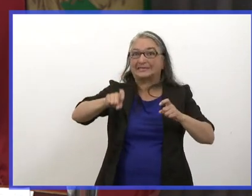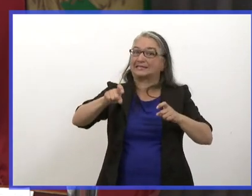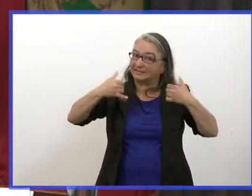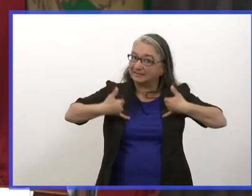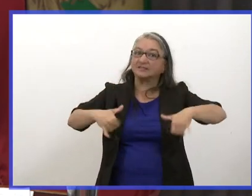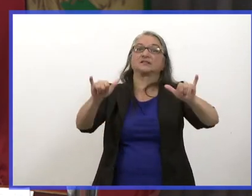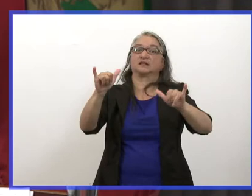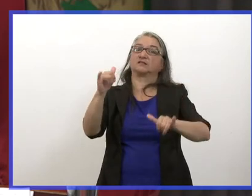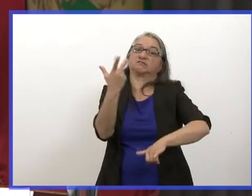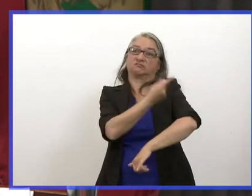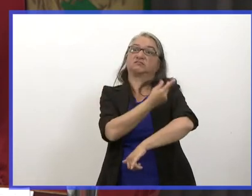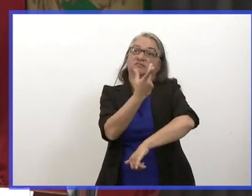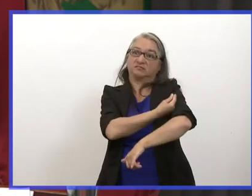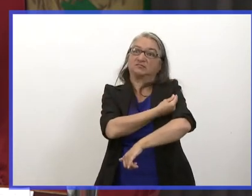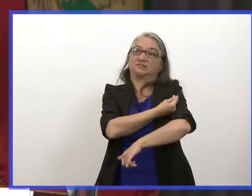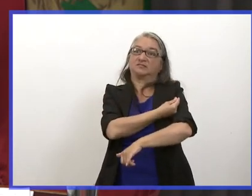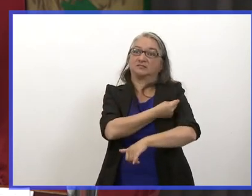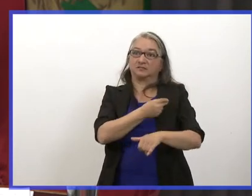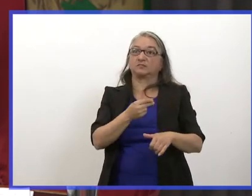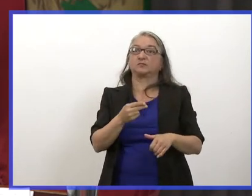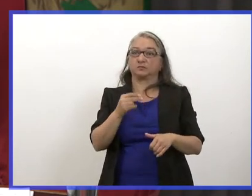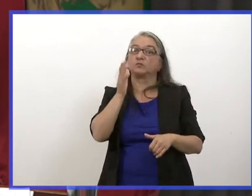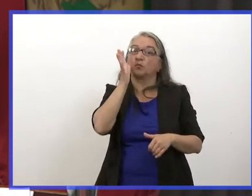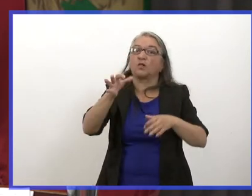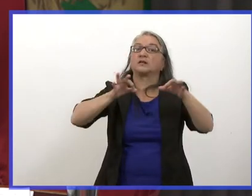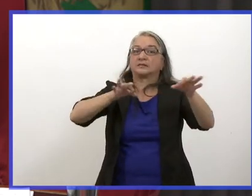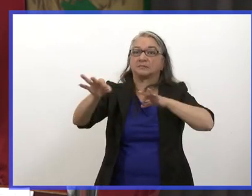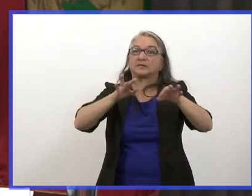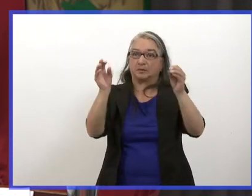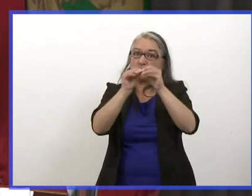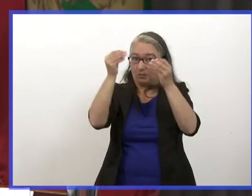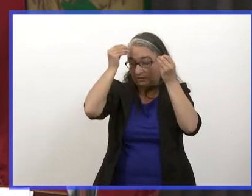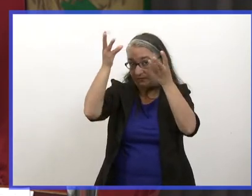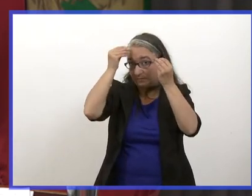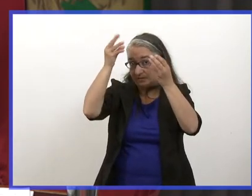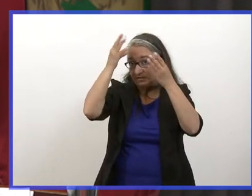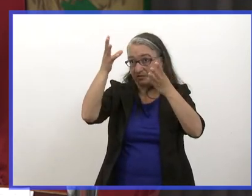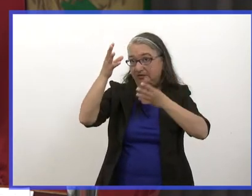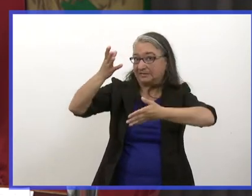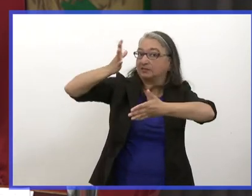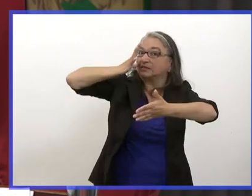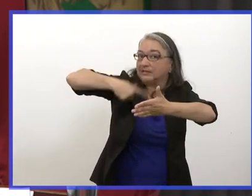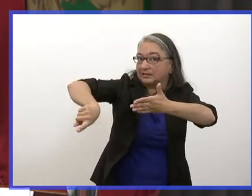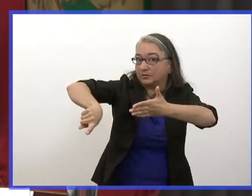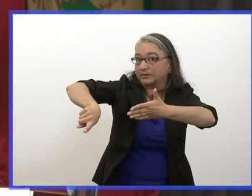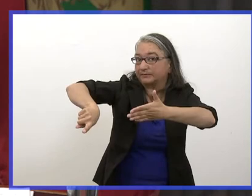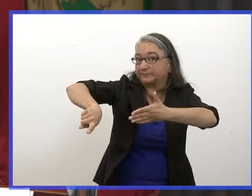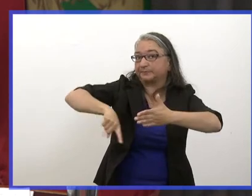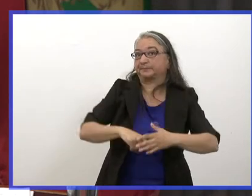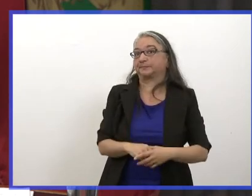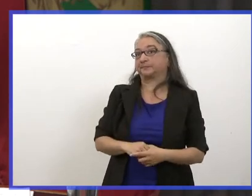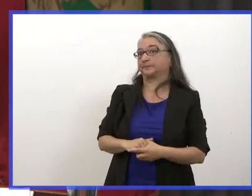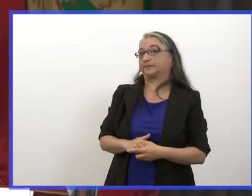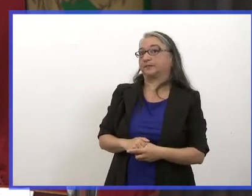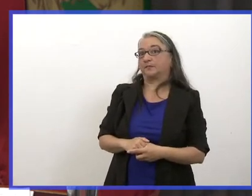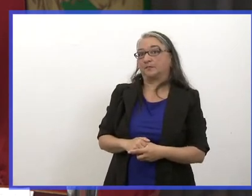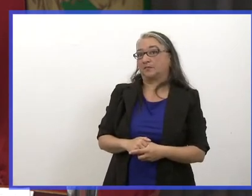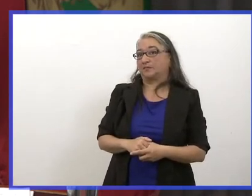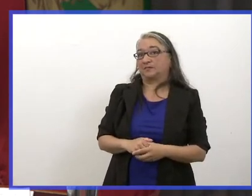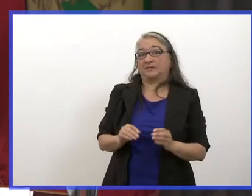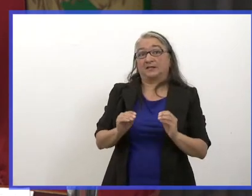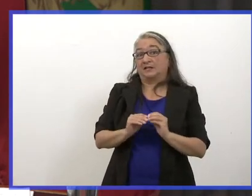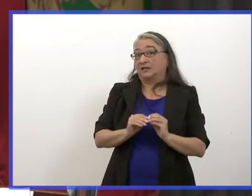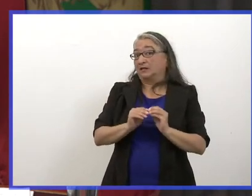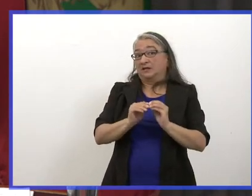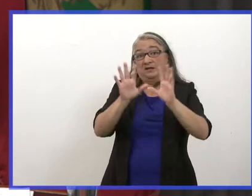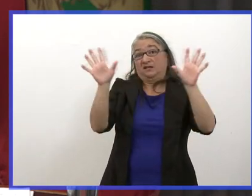week. In terms of the public health issue, it's so clear to the vast majority of people that the best thing to do